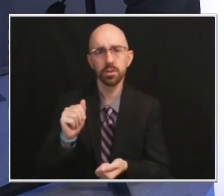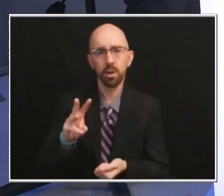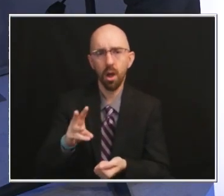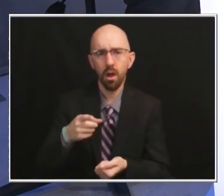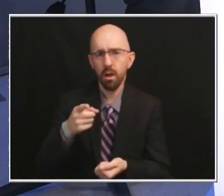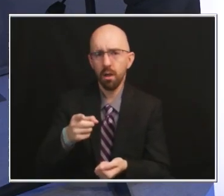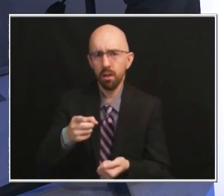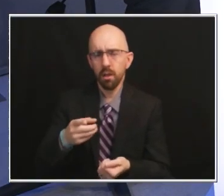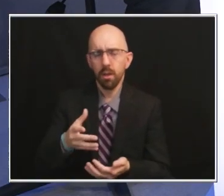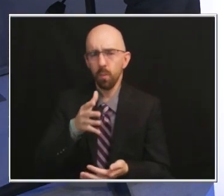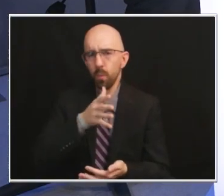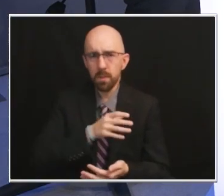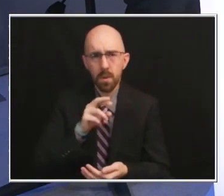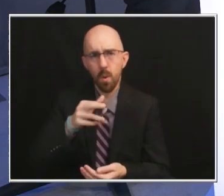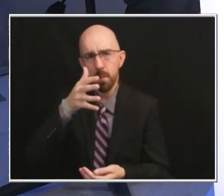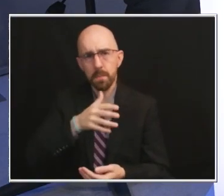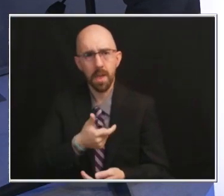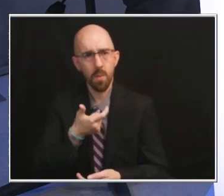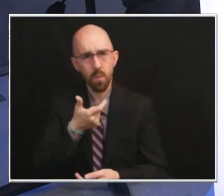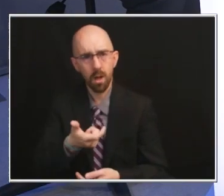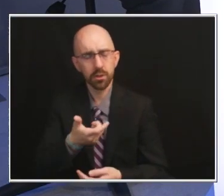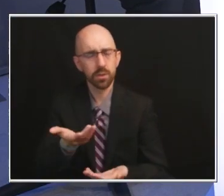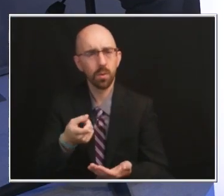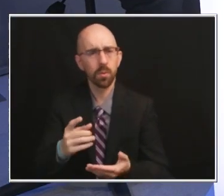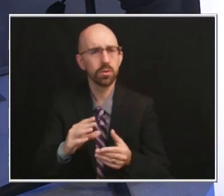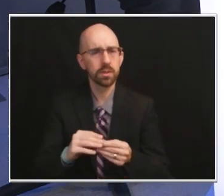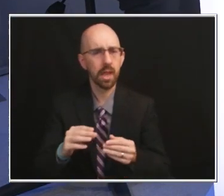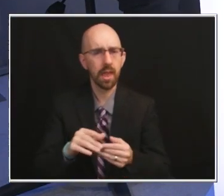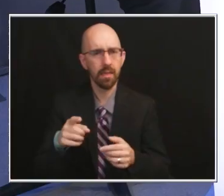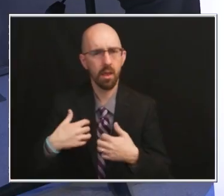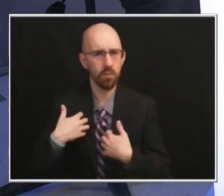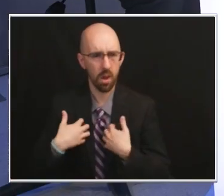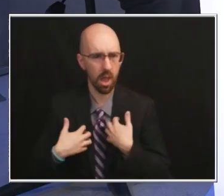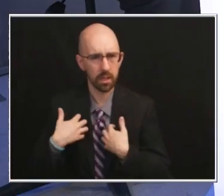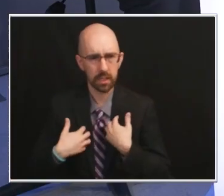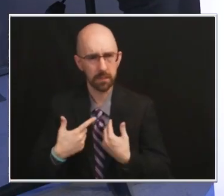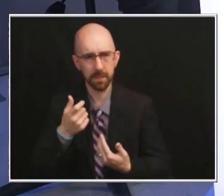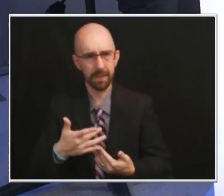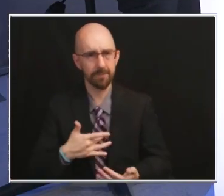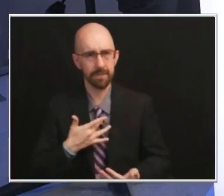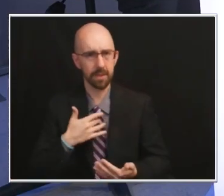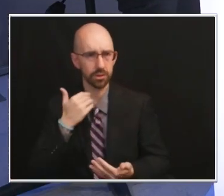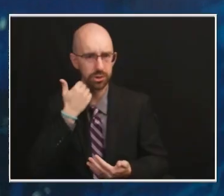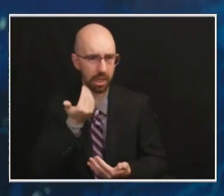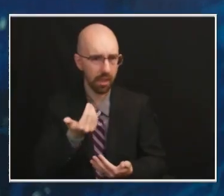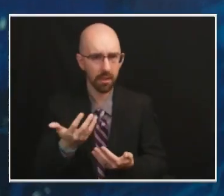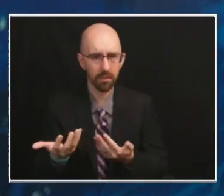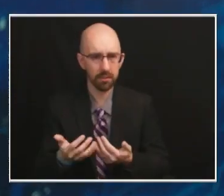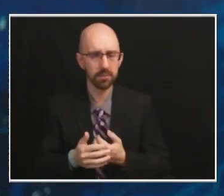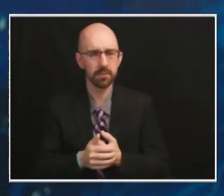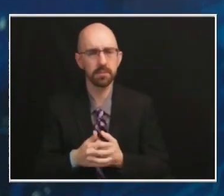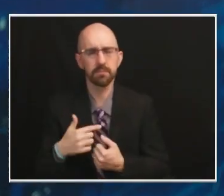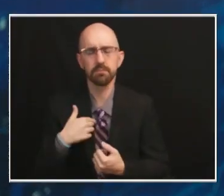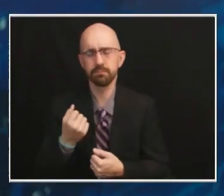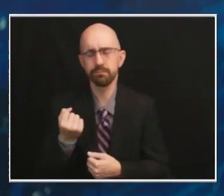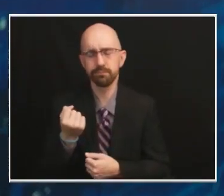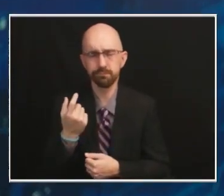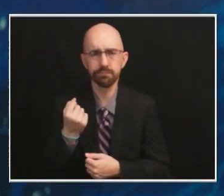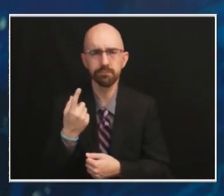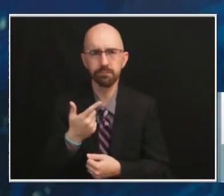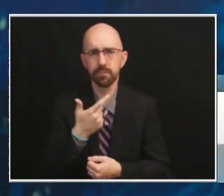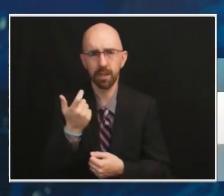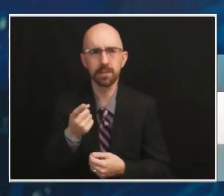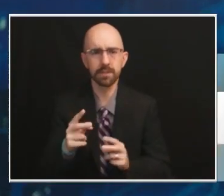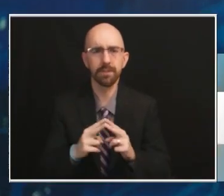or men watching that are reluctant because they feel shy? I understand because it is a very